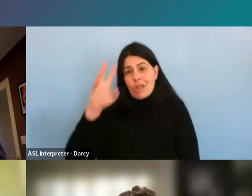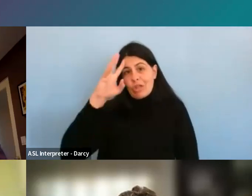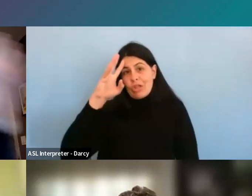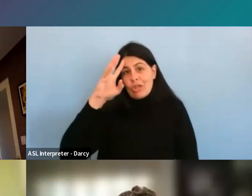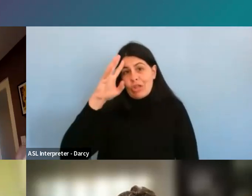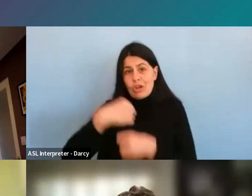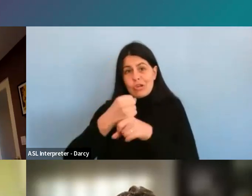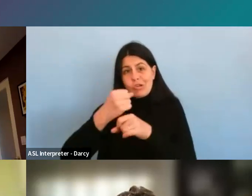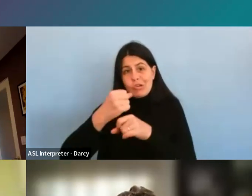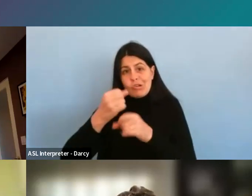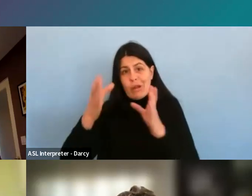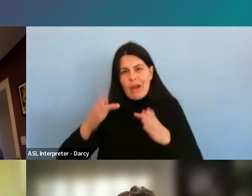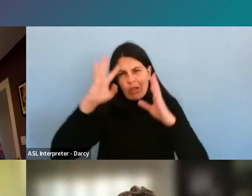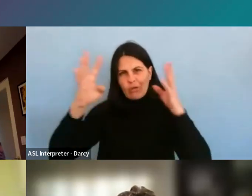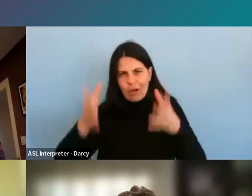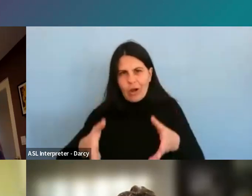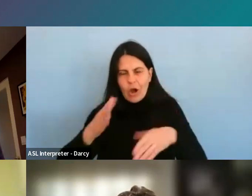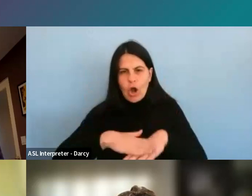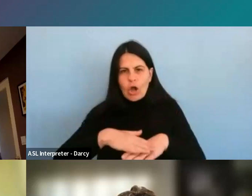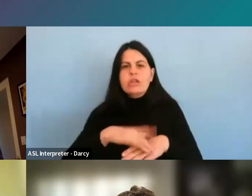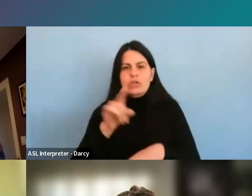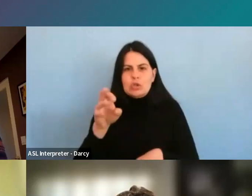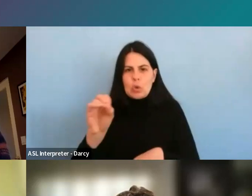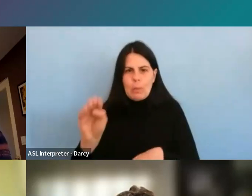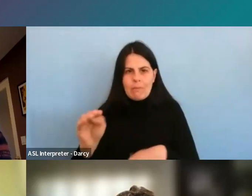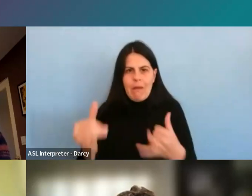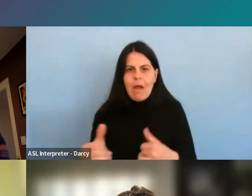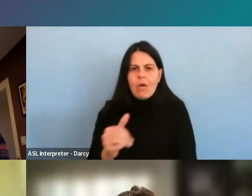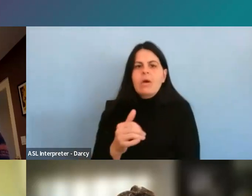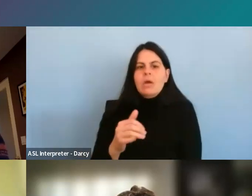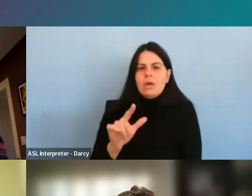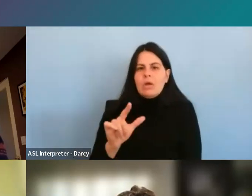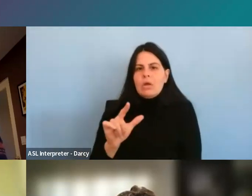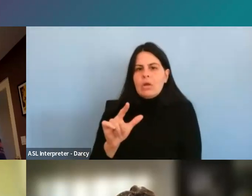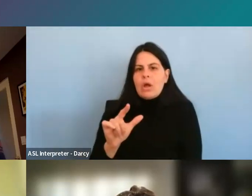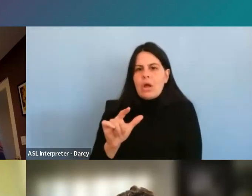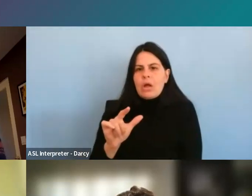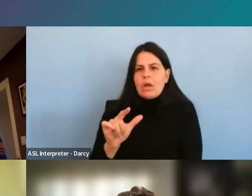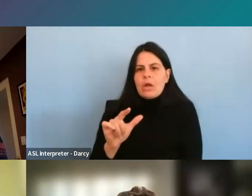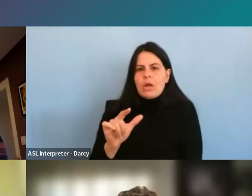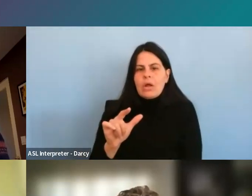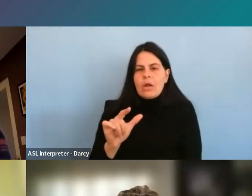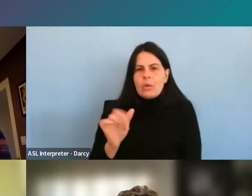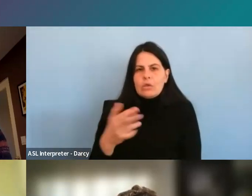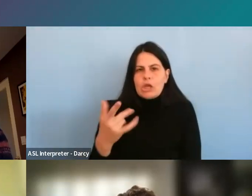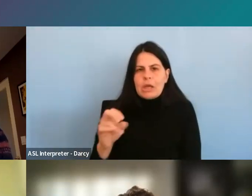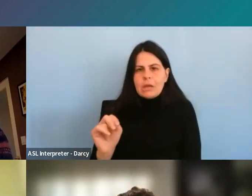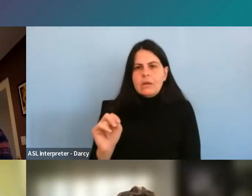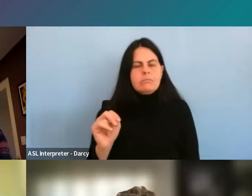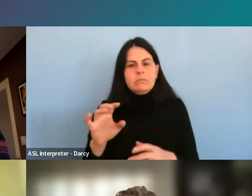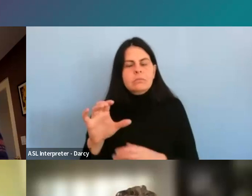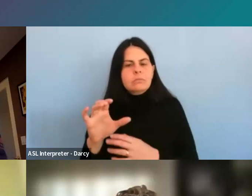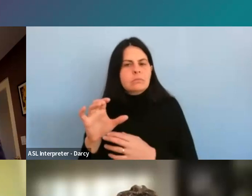on this Zoom right now. Eugene Garcia Cross created a show called Forgive and Forget, which is about